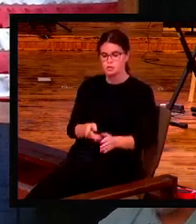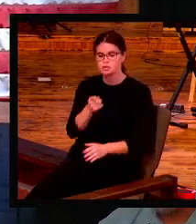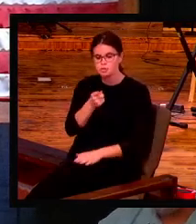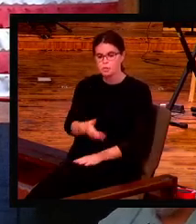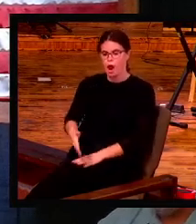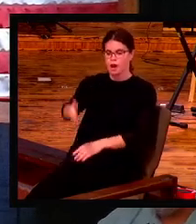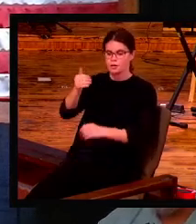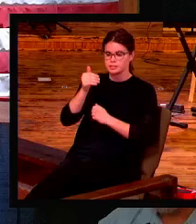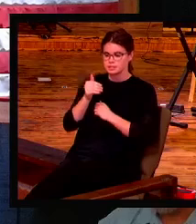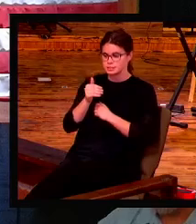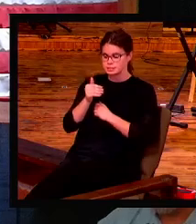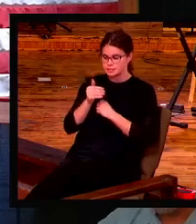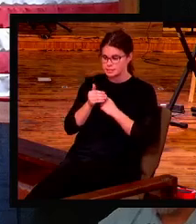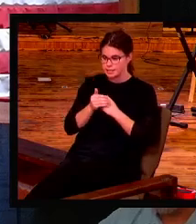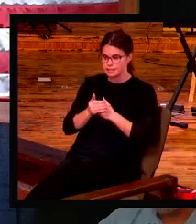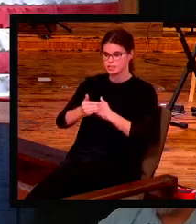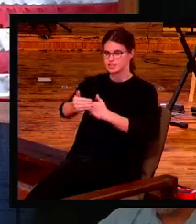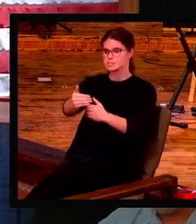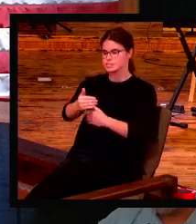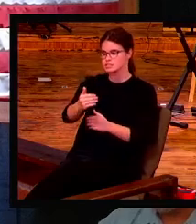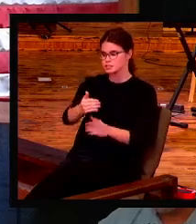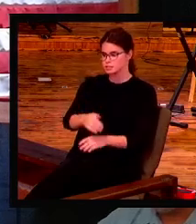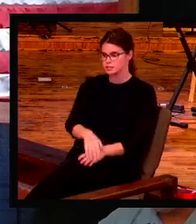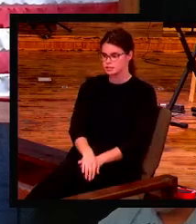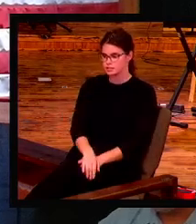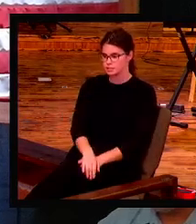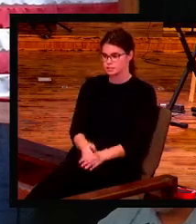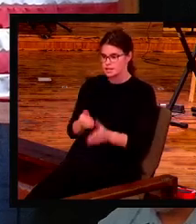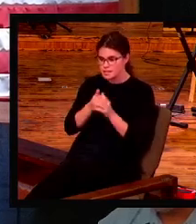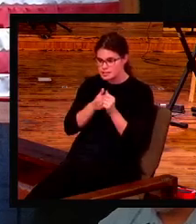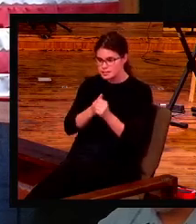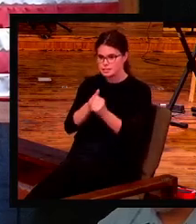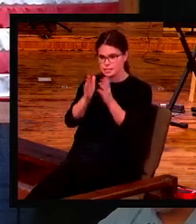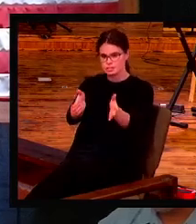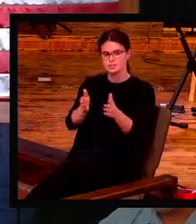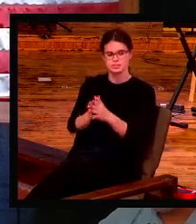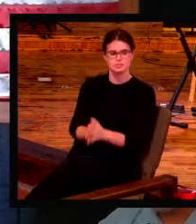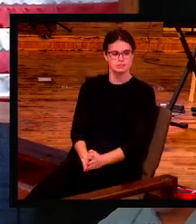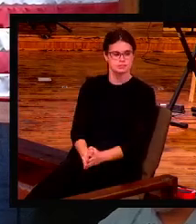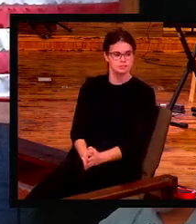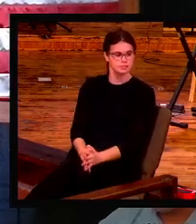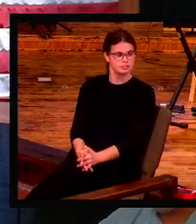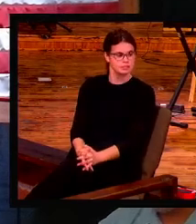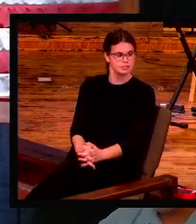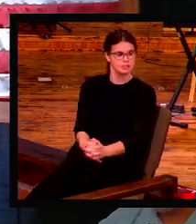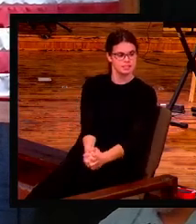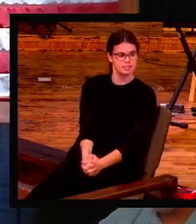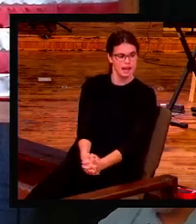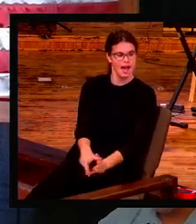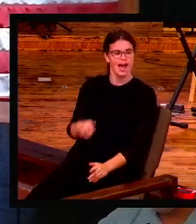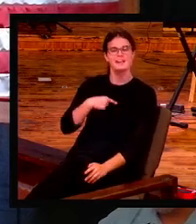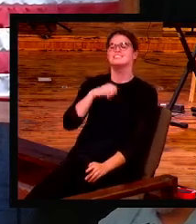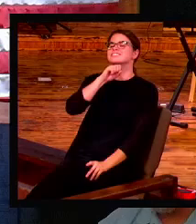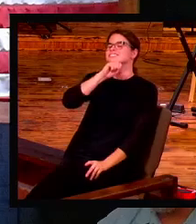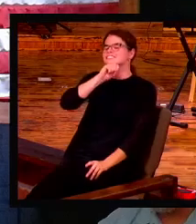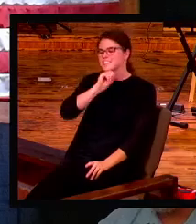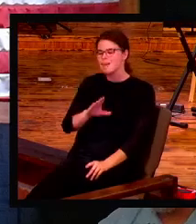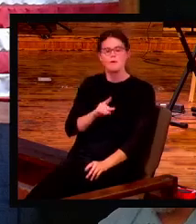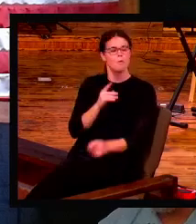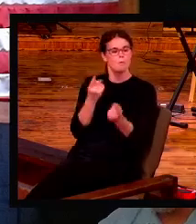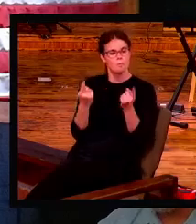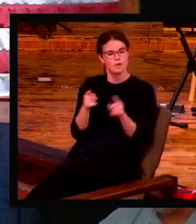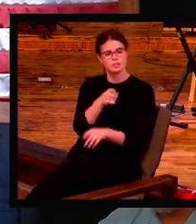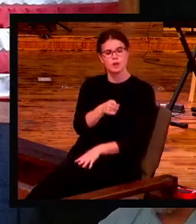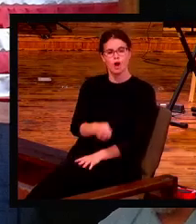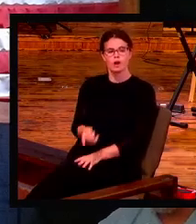today? I'm telling you, like, you don't have to be concerned. I love it when you talk back to me. So we're gonna have